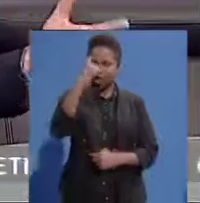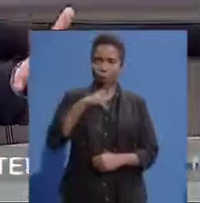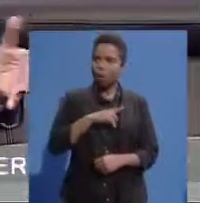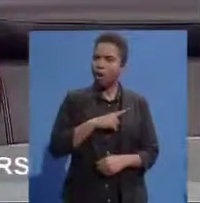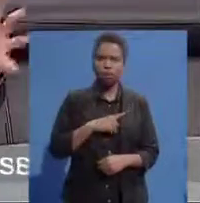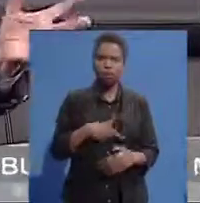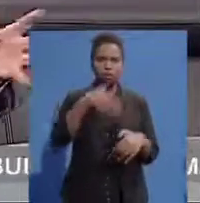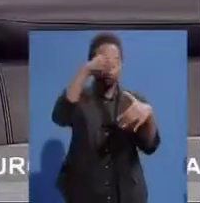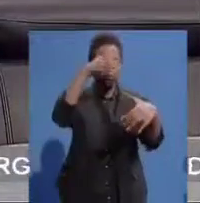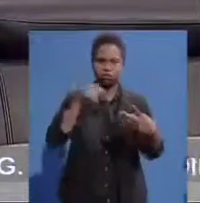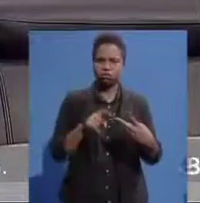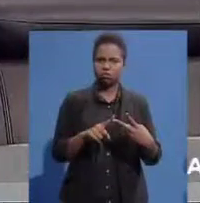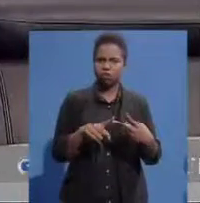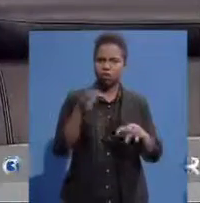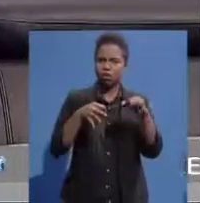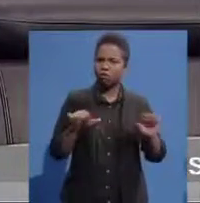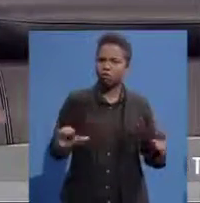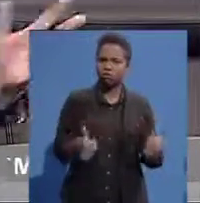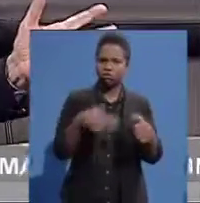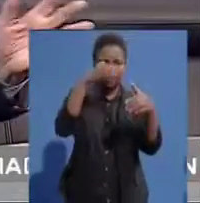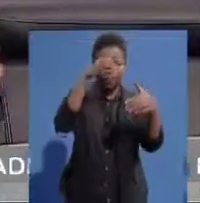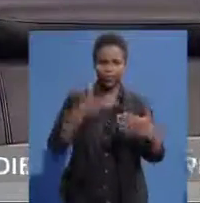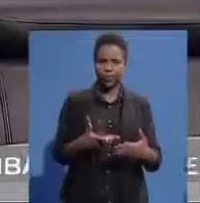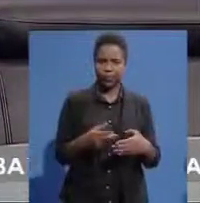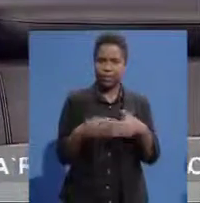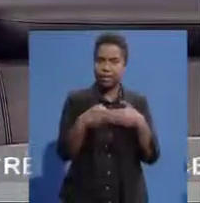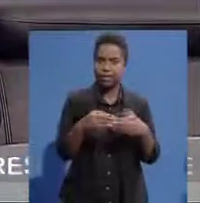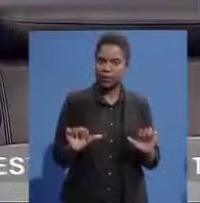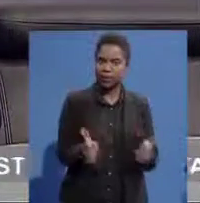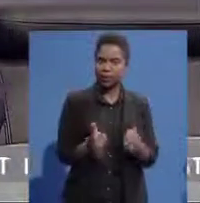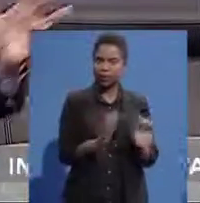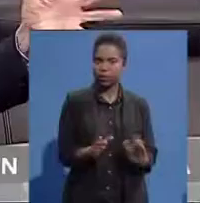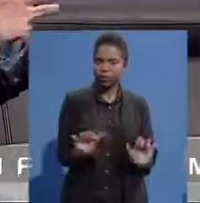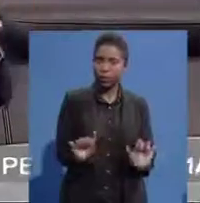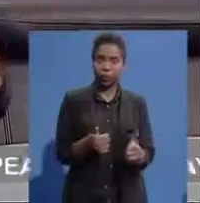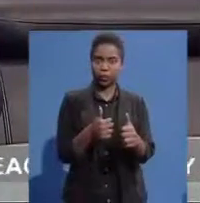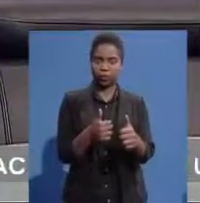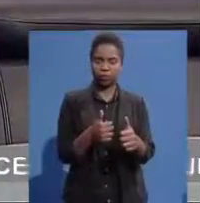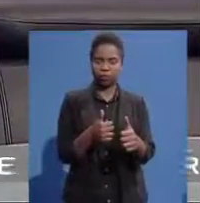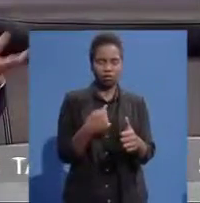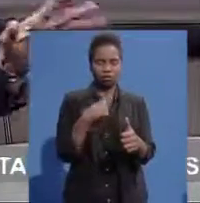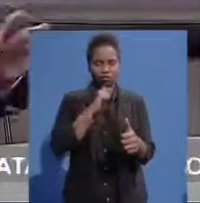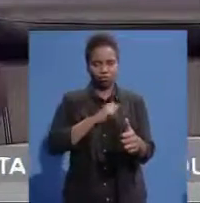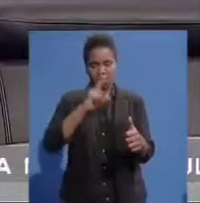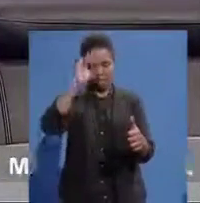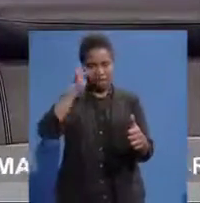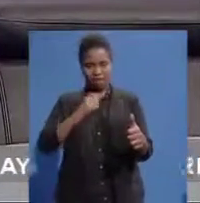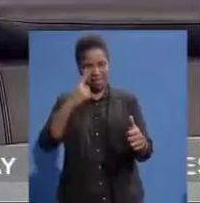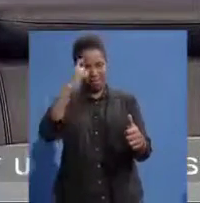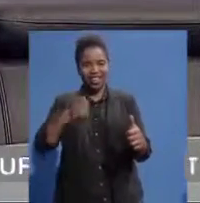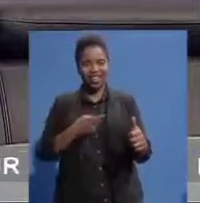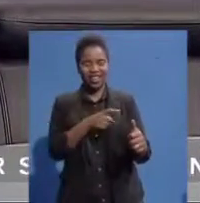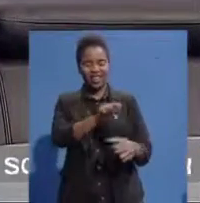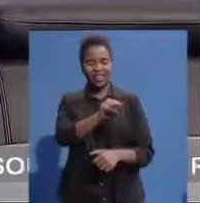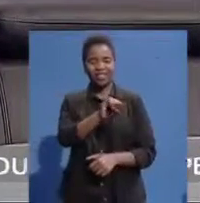working in Alexandra at that point as, believe it or not, an estate agent, because there was a certain amount of freehold title